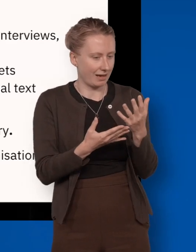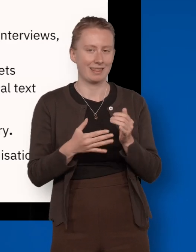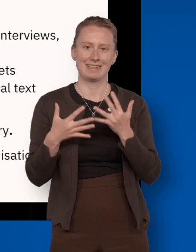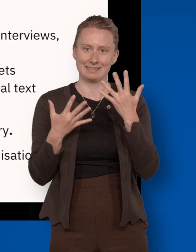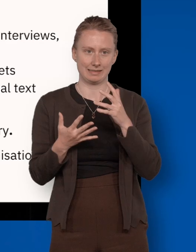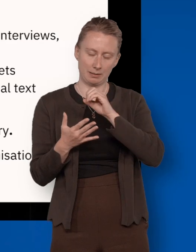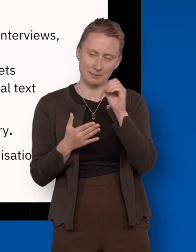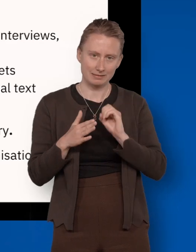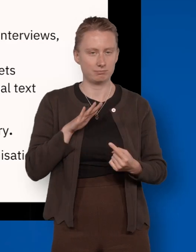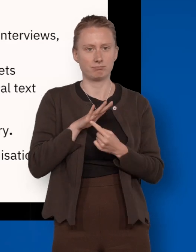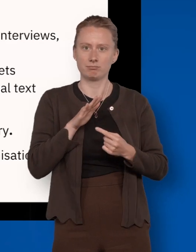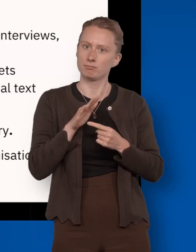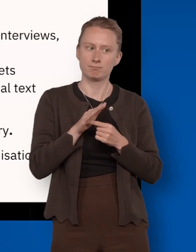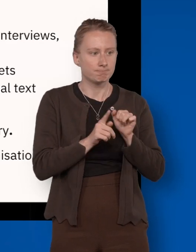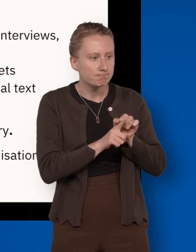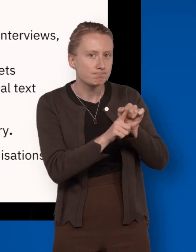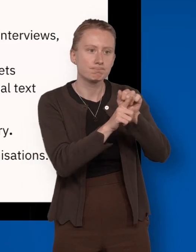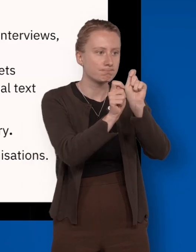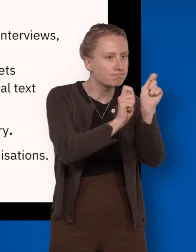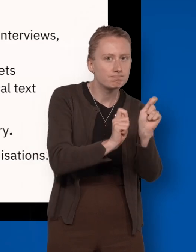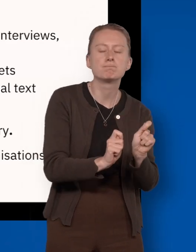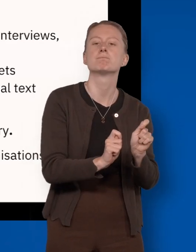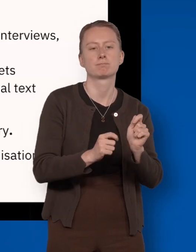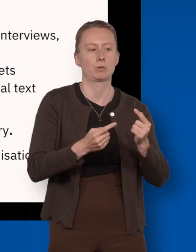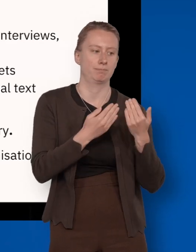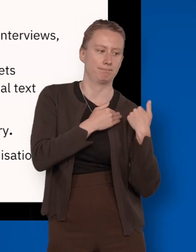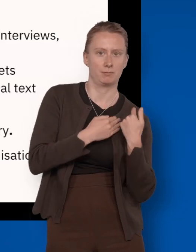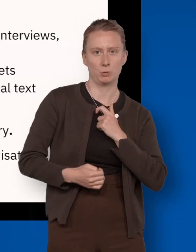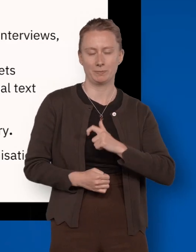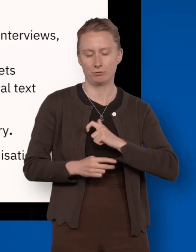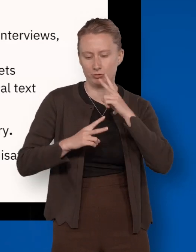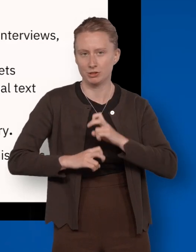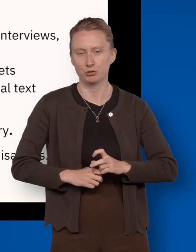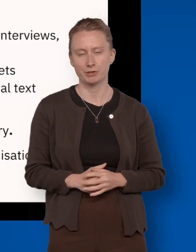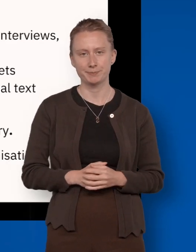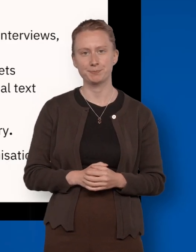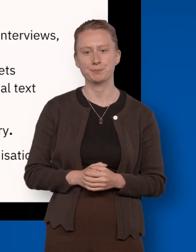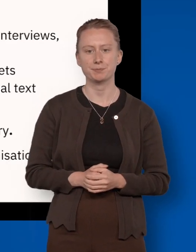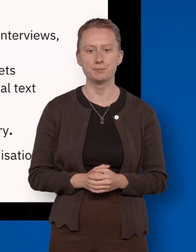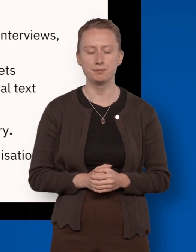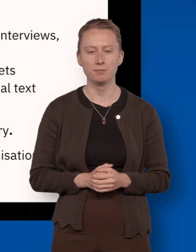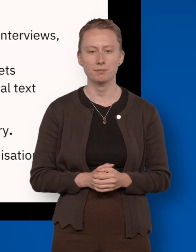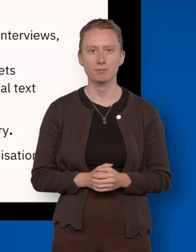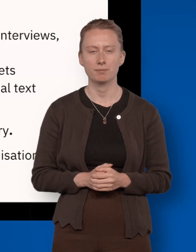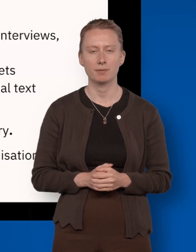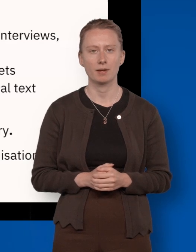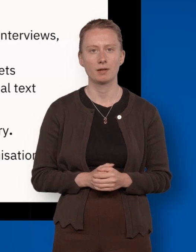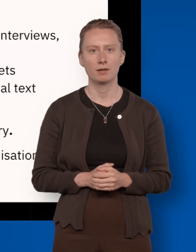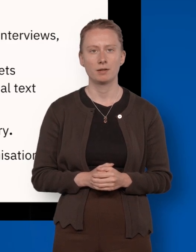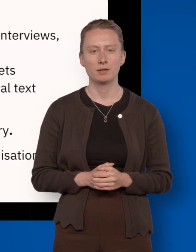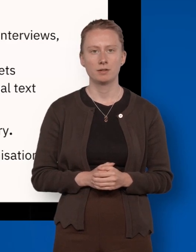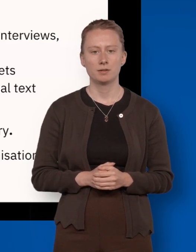of sort of doing the finishing touches. And recently, we've been trying to develop Scribe into